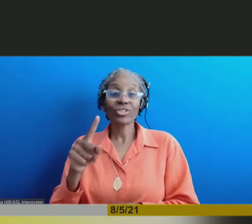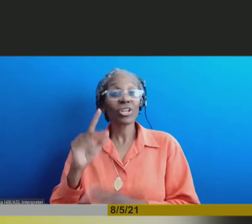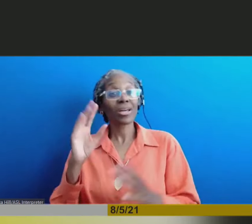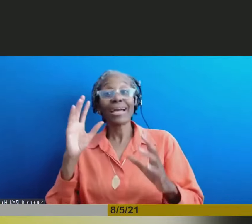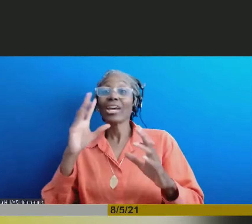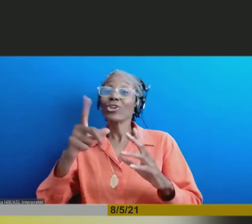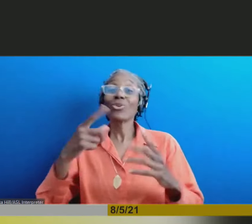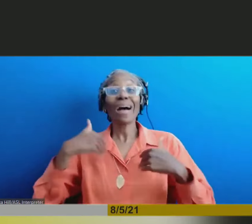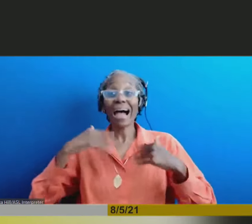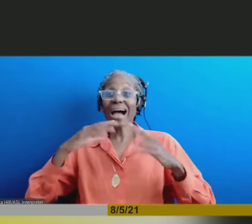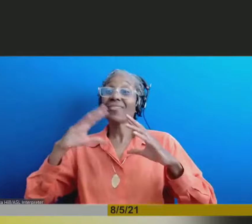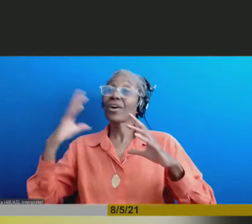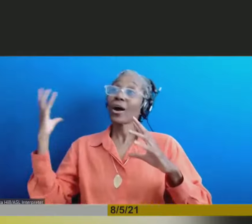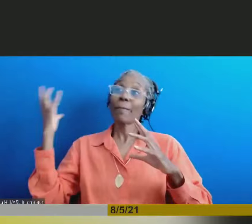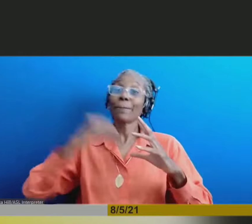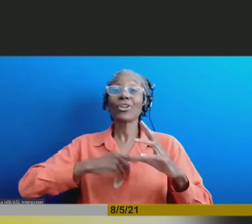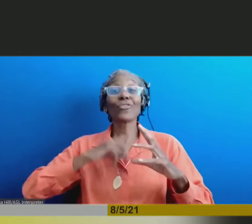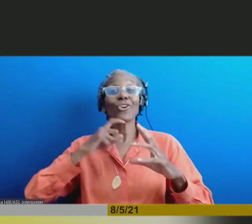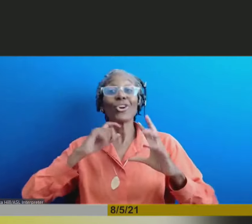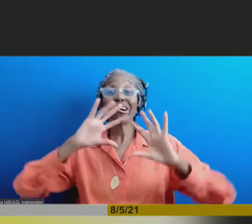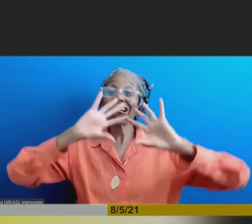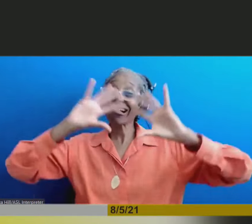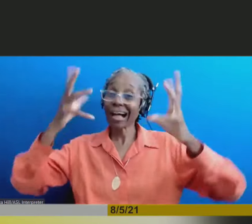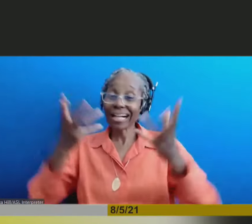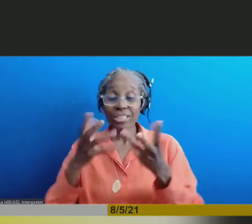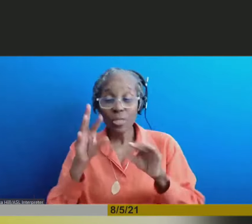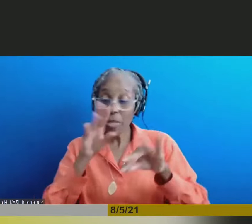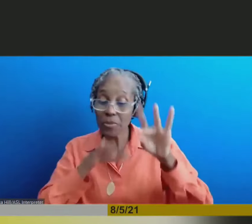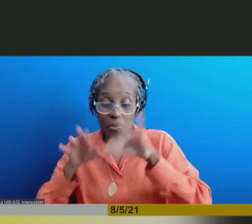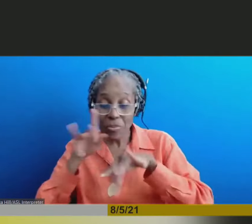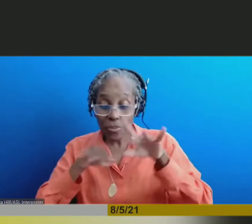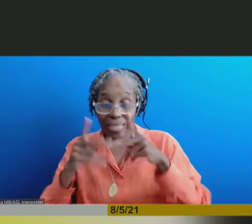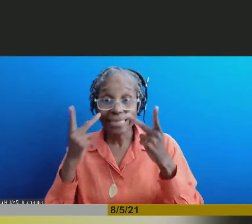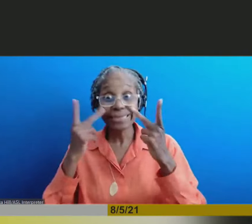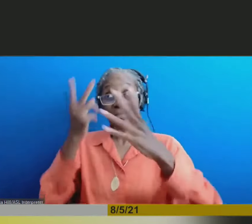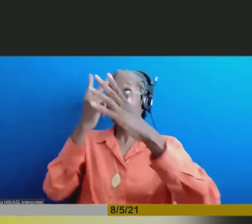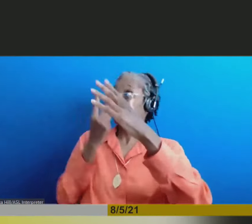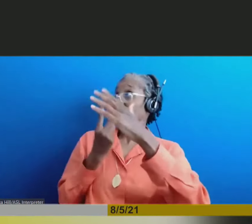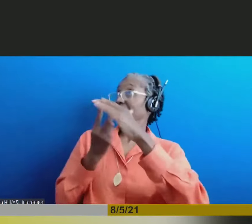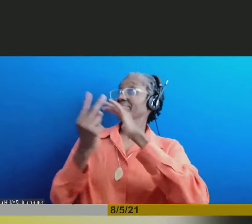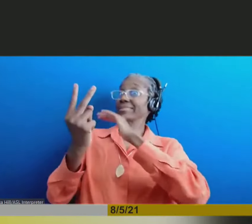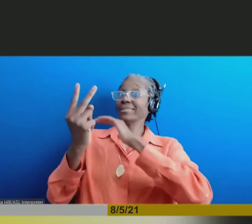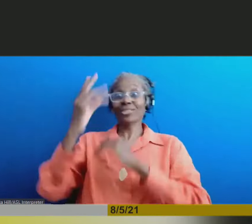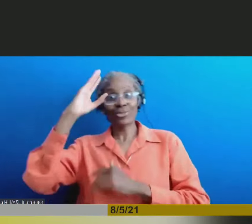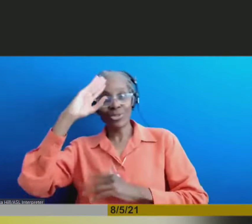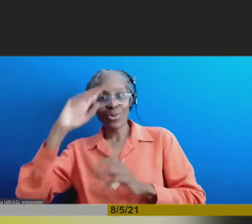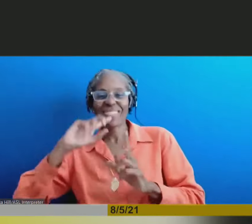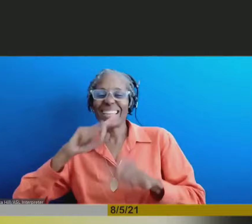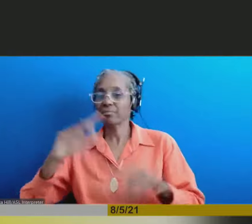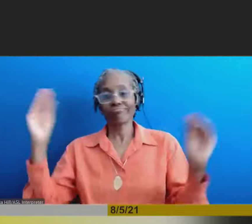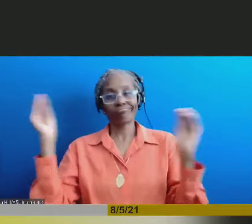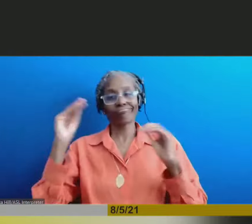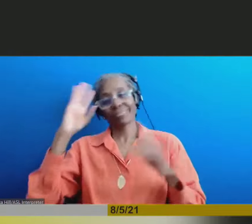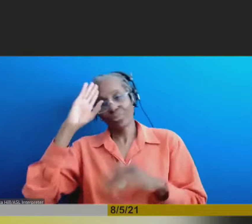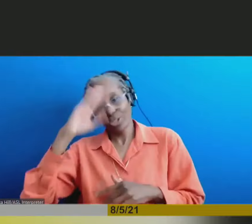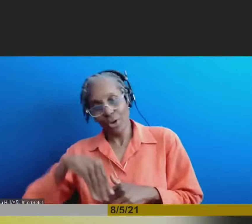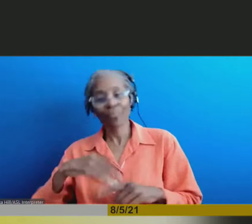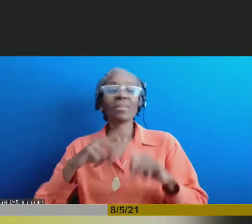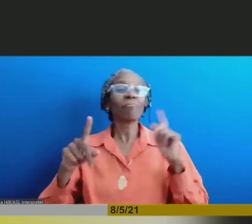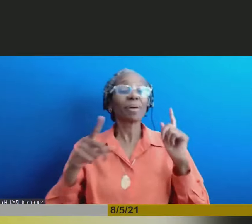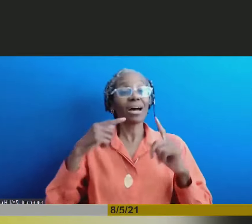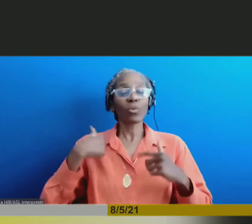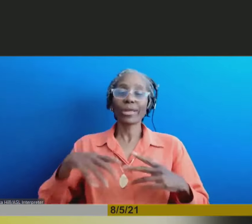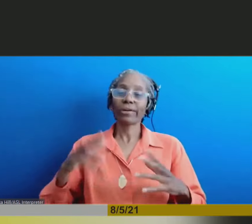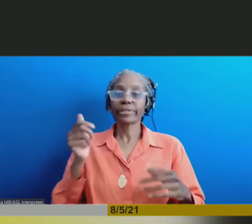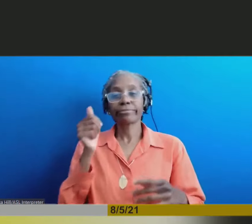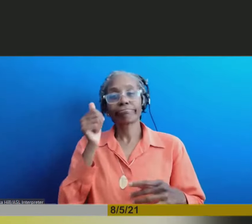ball here, Dr. Colfax, but many people are wondering about how we can live with this virus, in